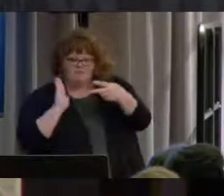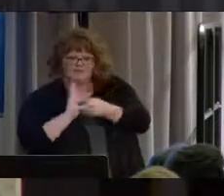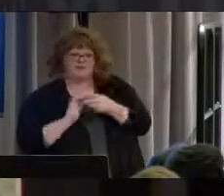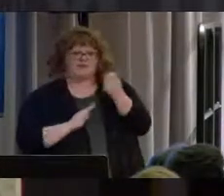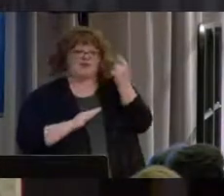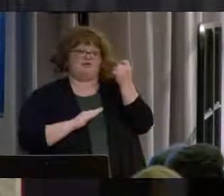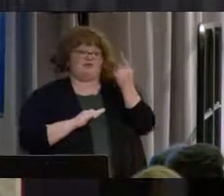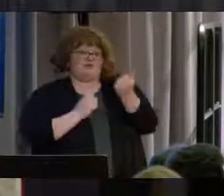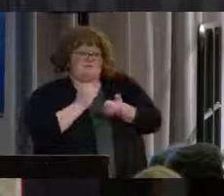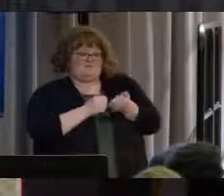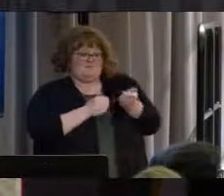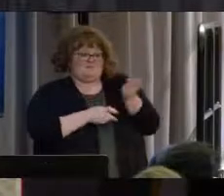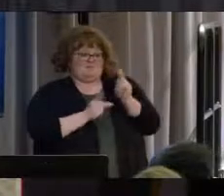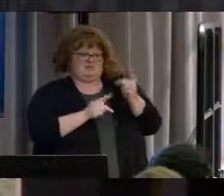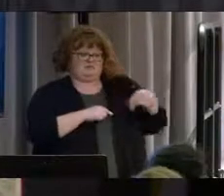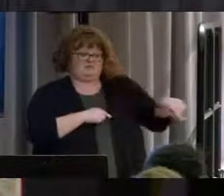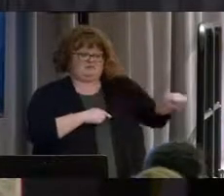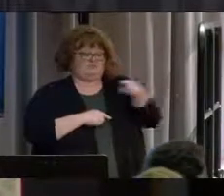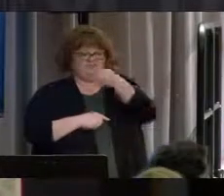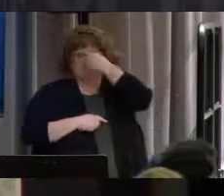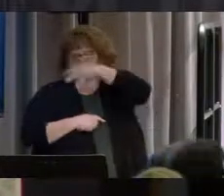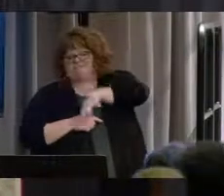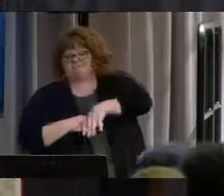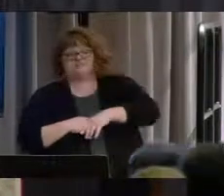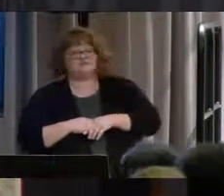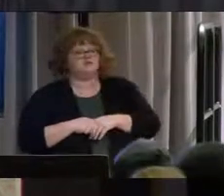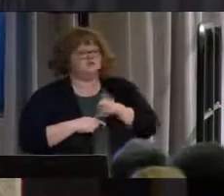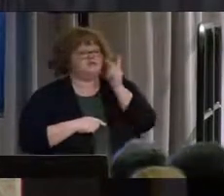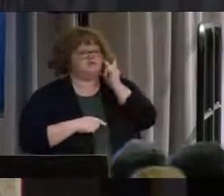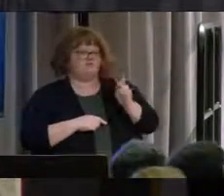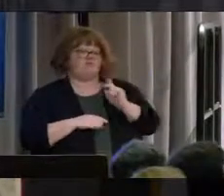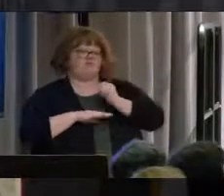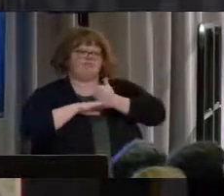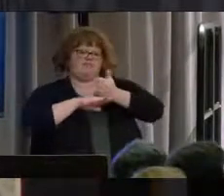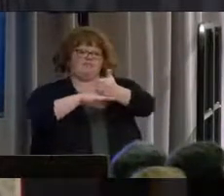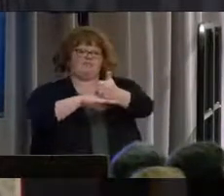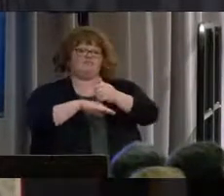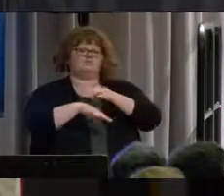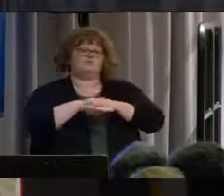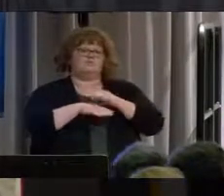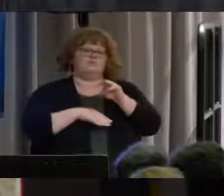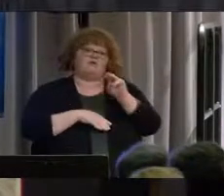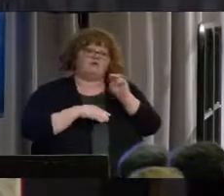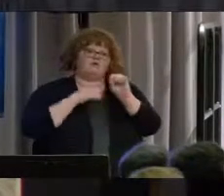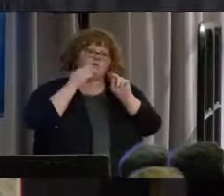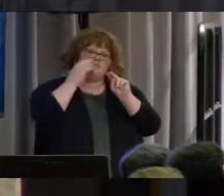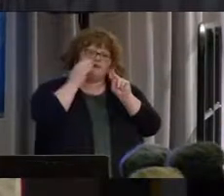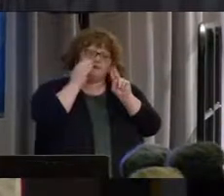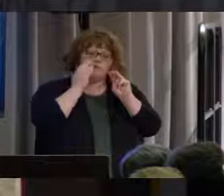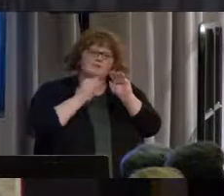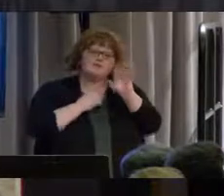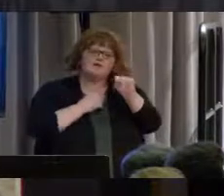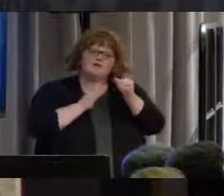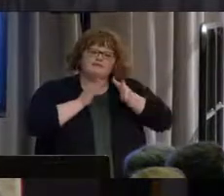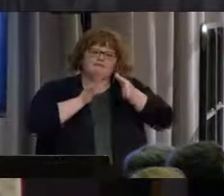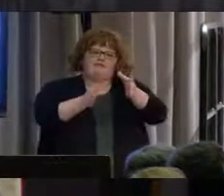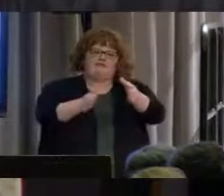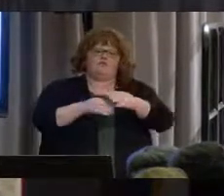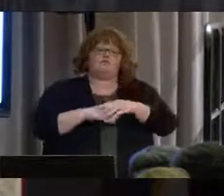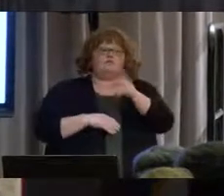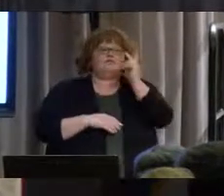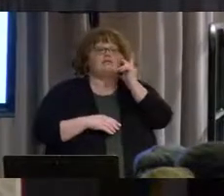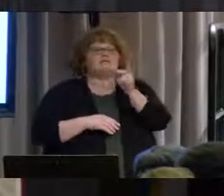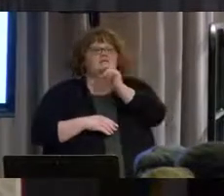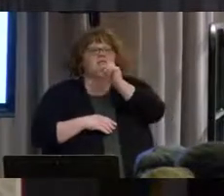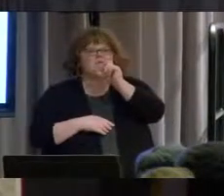cared very much. I think people saw the monuments on Monument Avenue and other Confederate monuments around, like old Victorian furniture